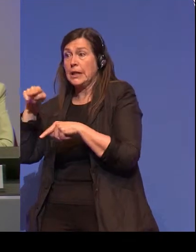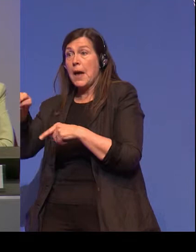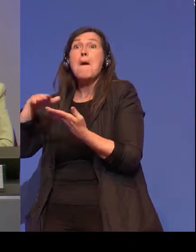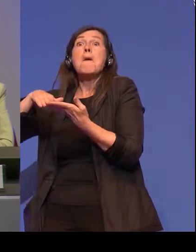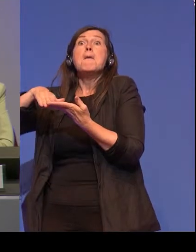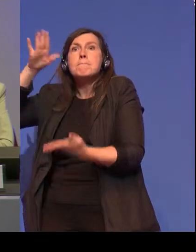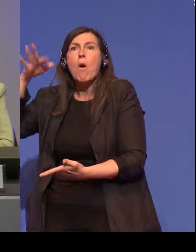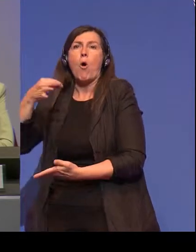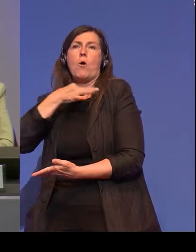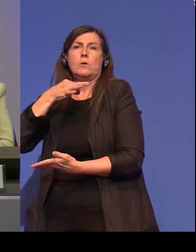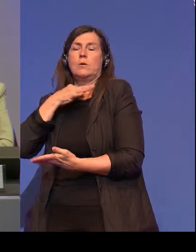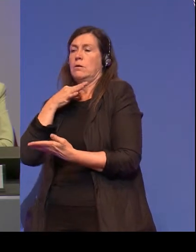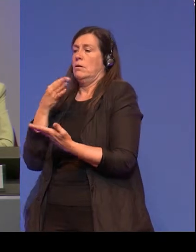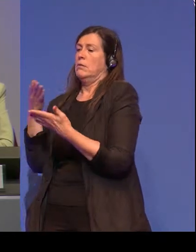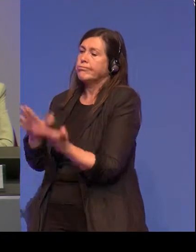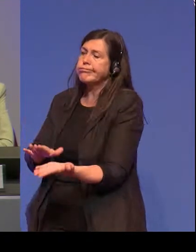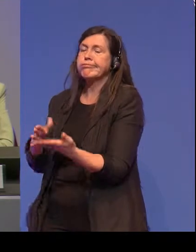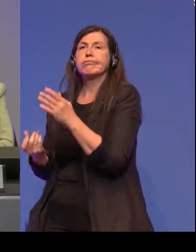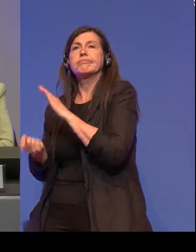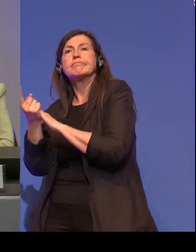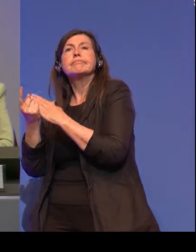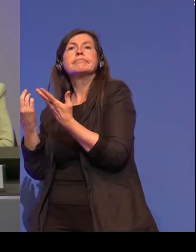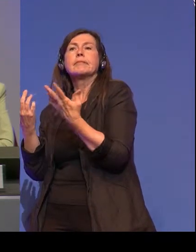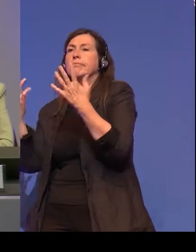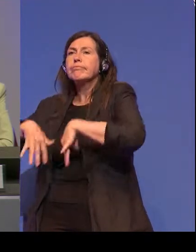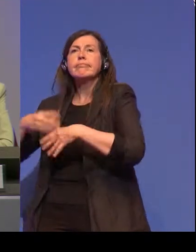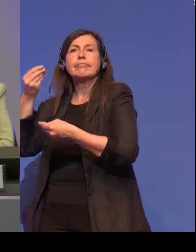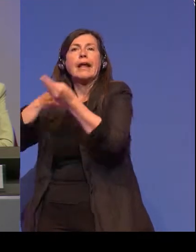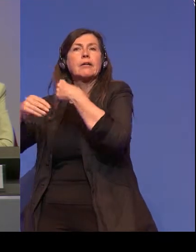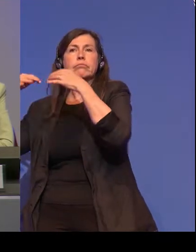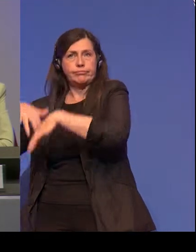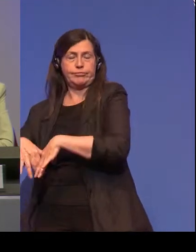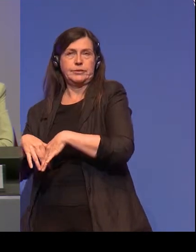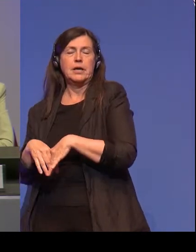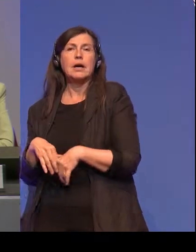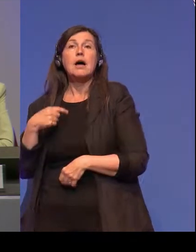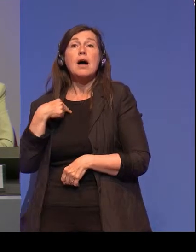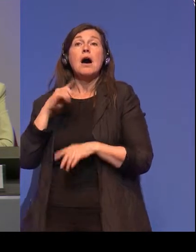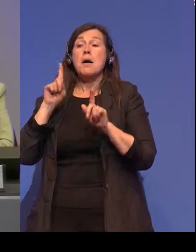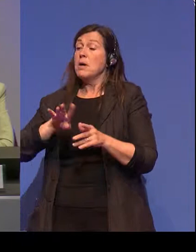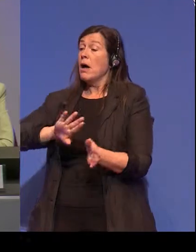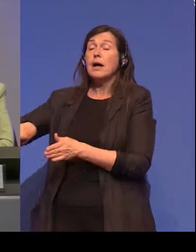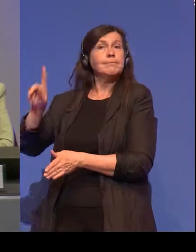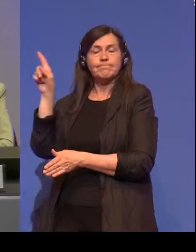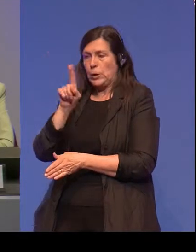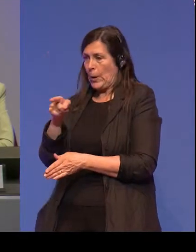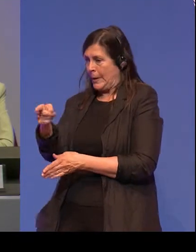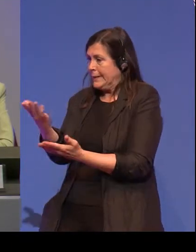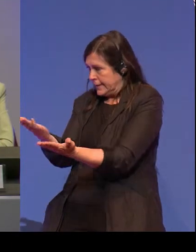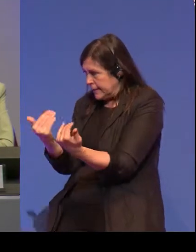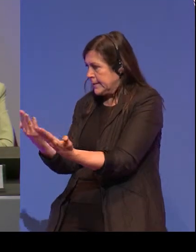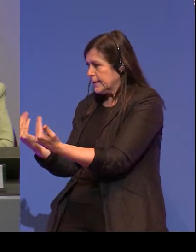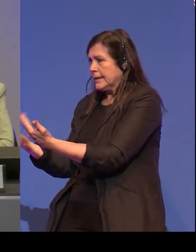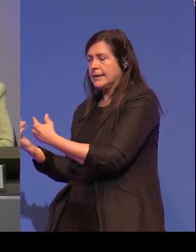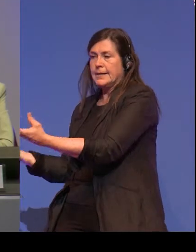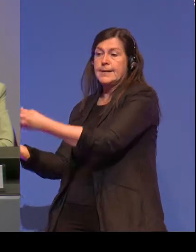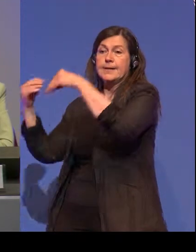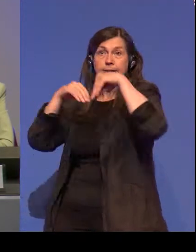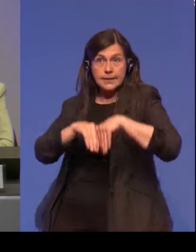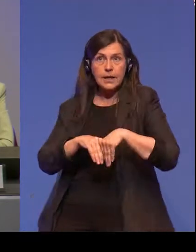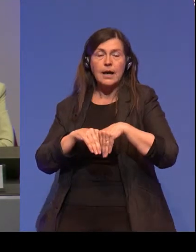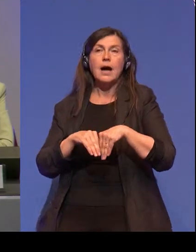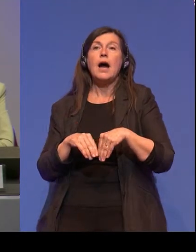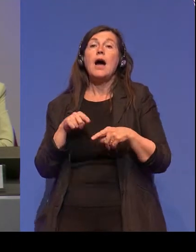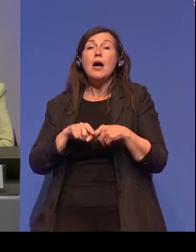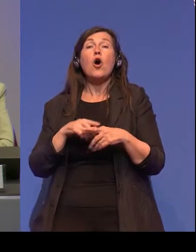Above all, from the stakeholder engagement mechanism, we envisage for inclusive and cross-sectoral multi-stakeholder collaboration at all